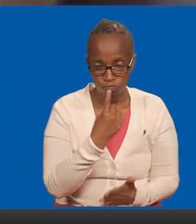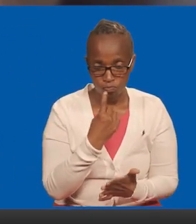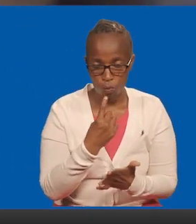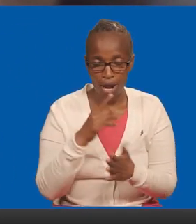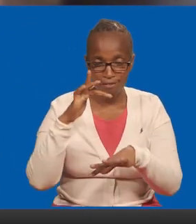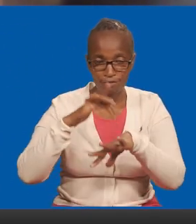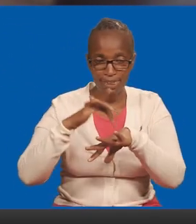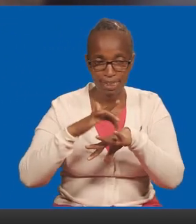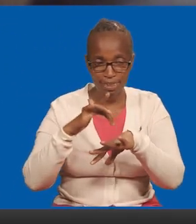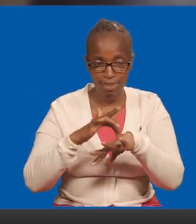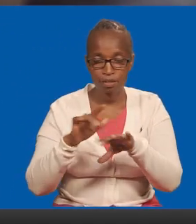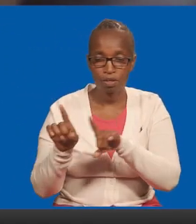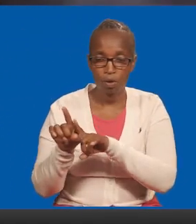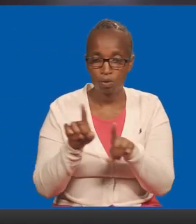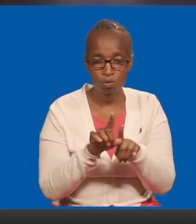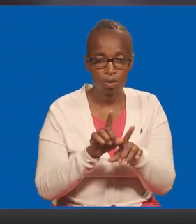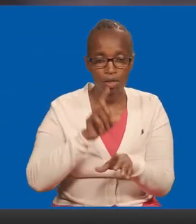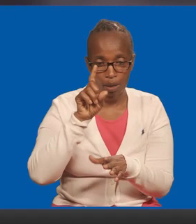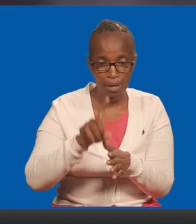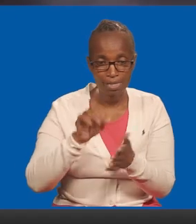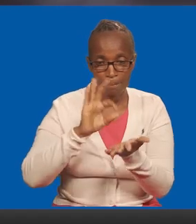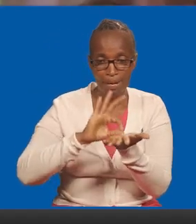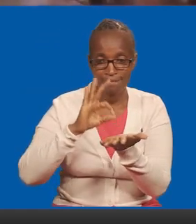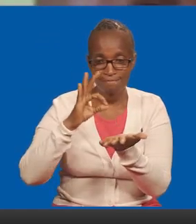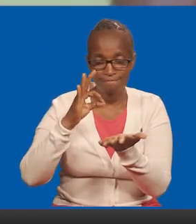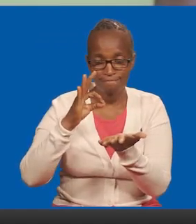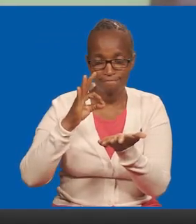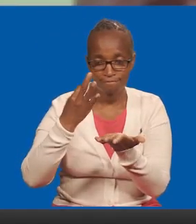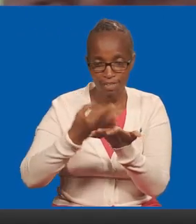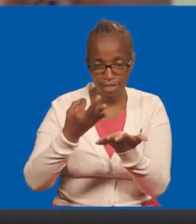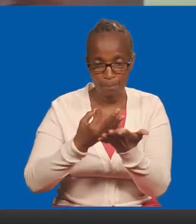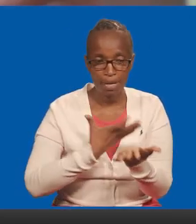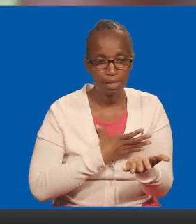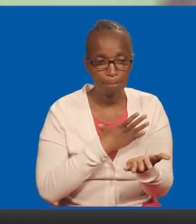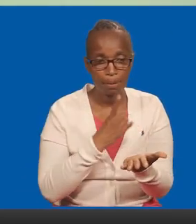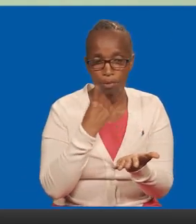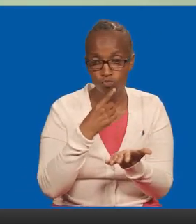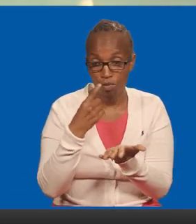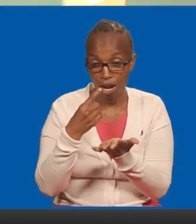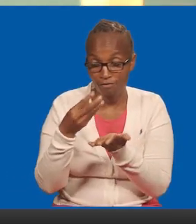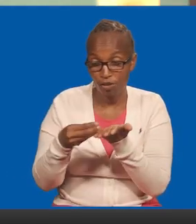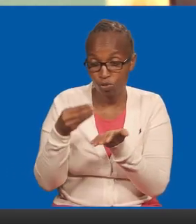wanapaswa kufidiwa na walagai waliowauzia shamba hilo. Can you make use of music language?